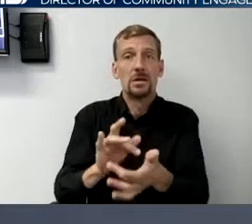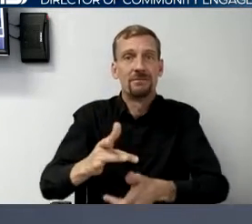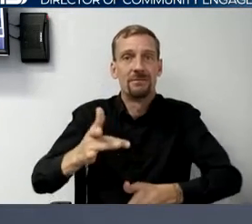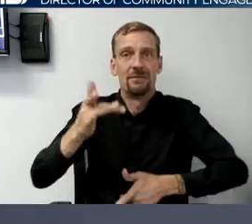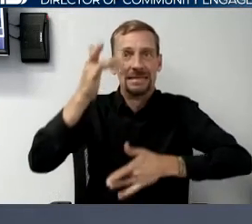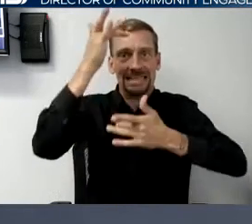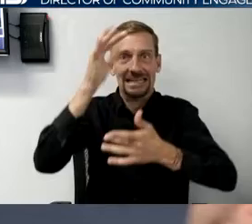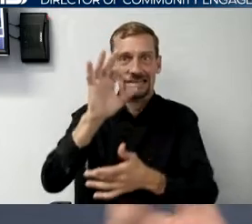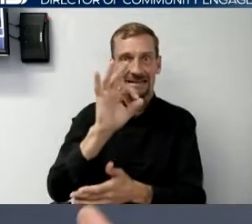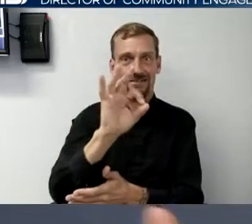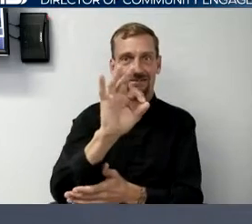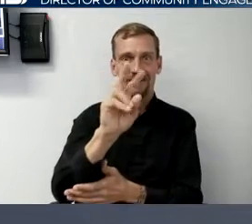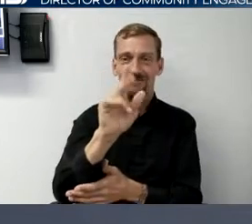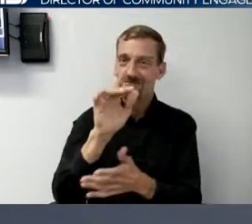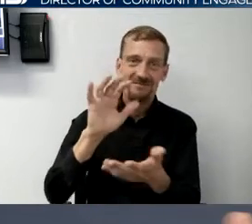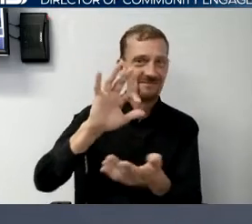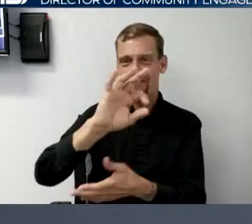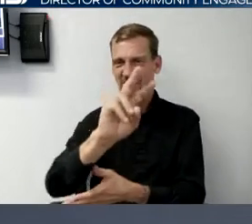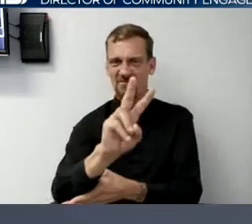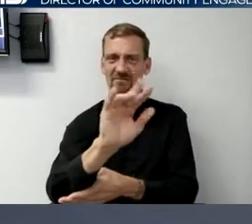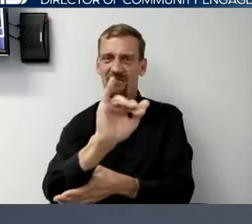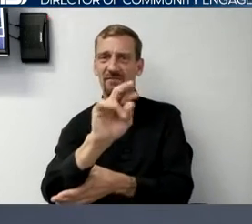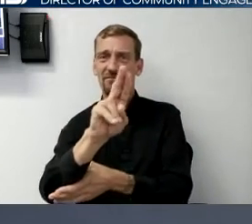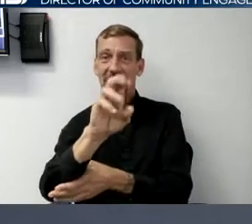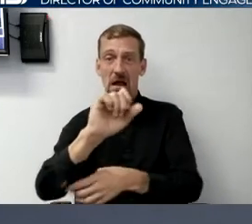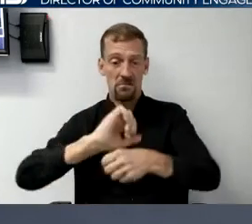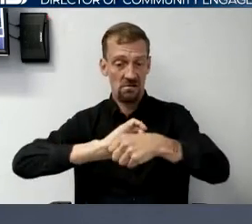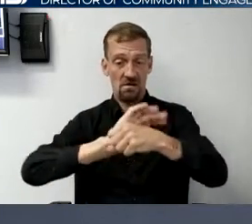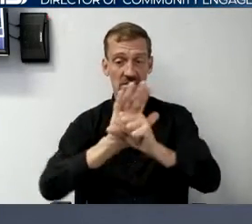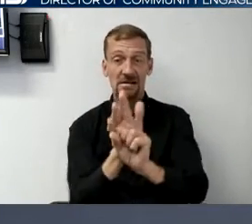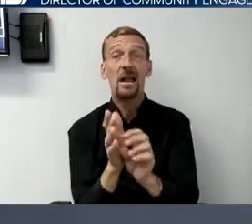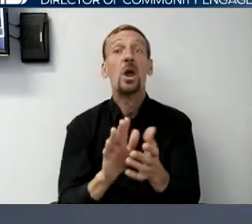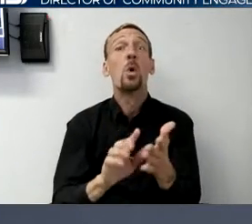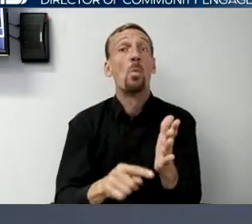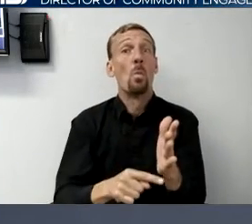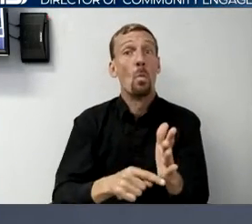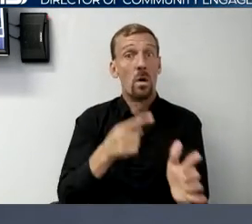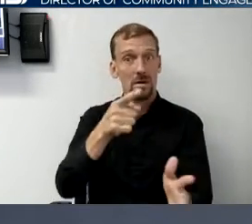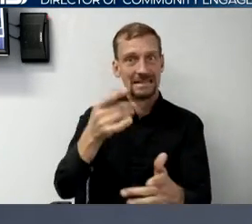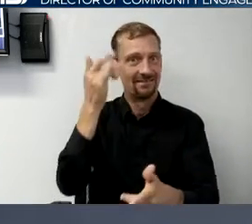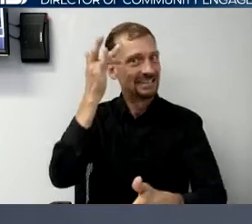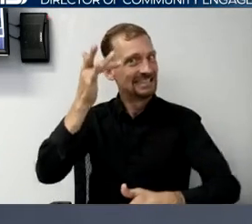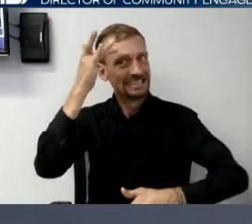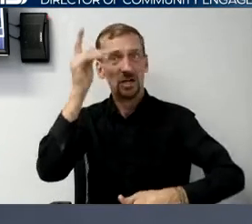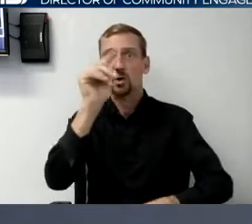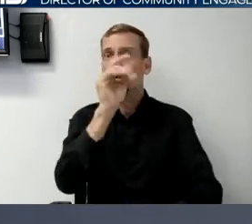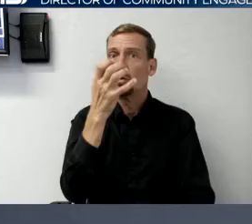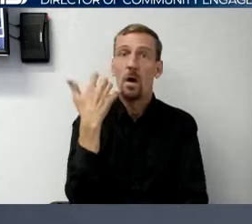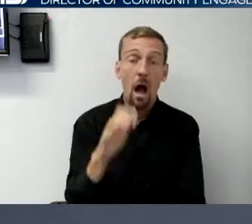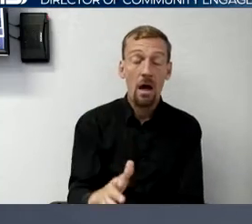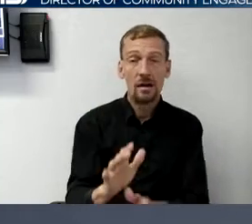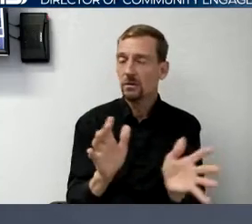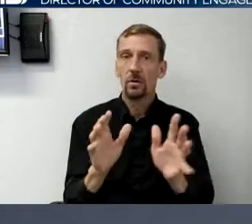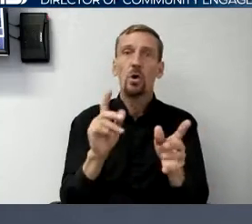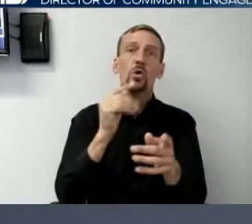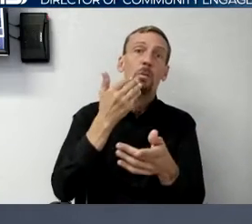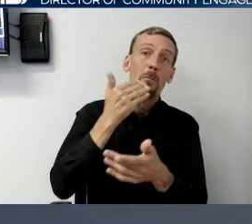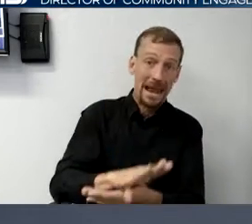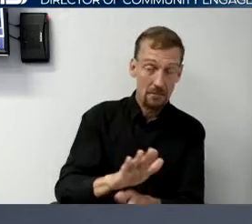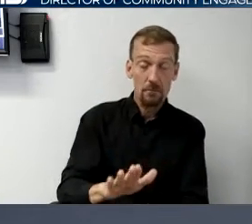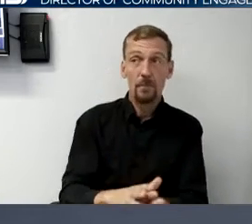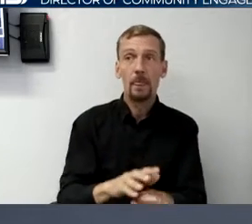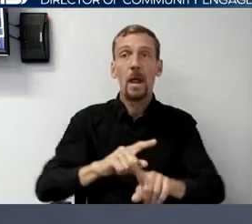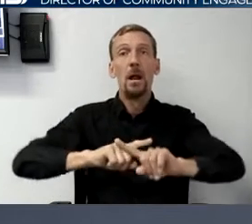the virus, as opposed to at the time you're finally on a ventilator. Mortality also